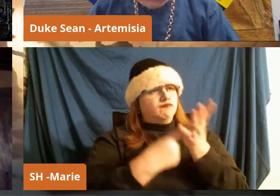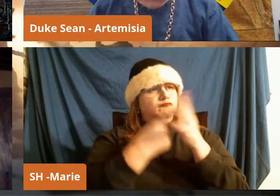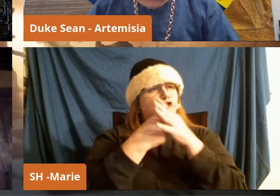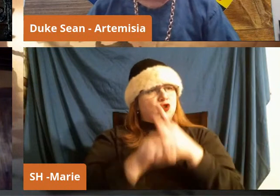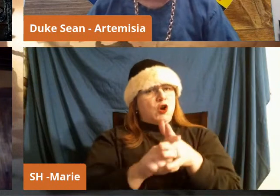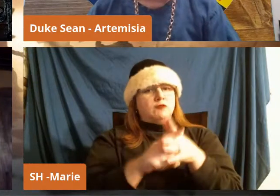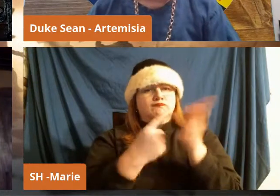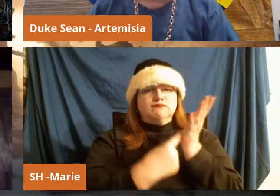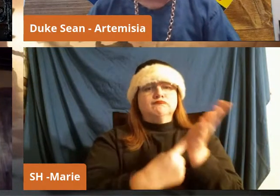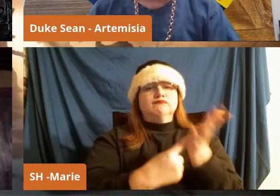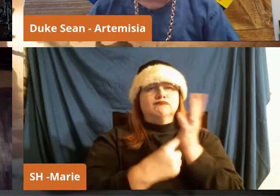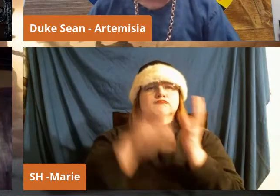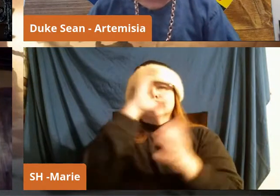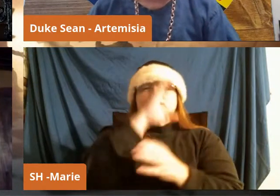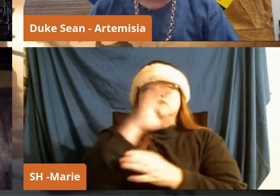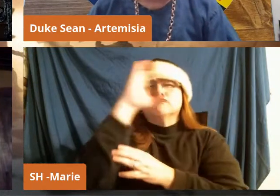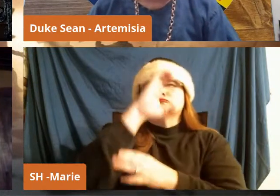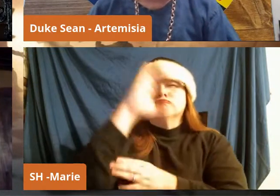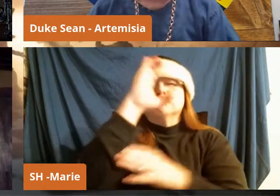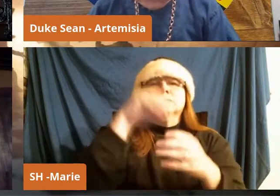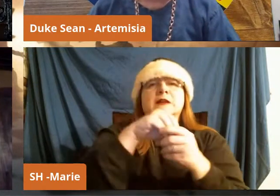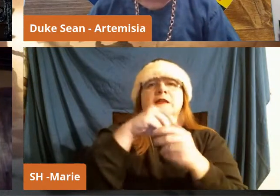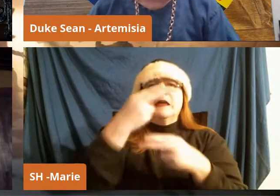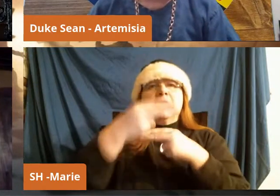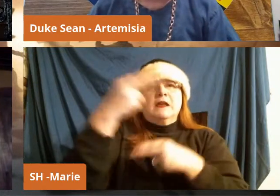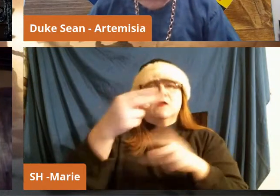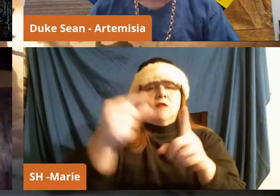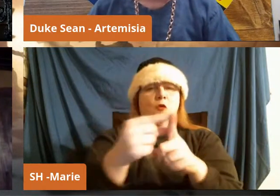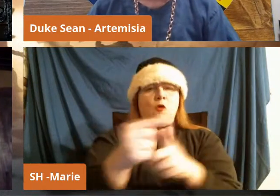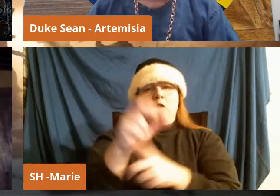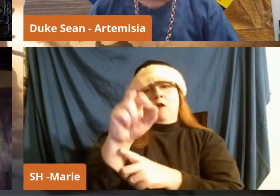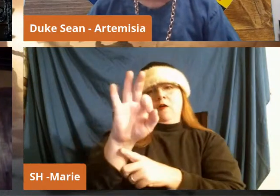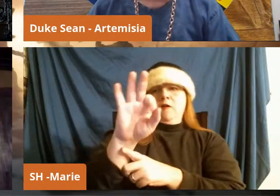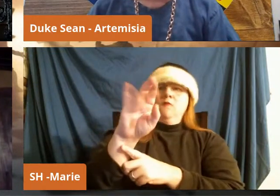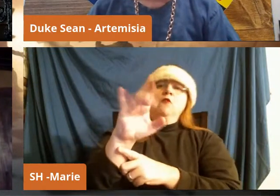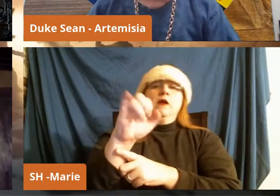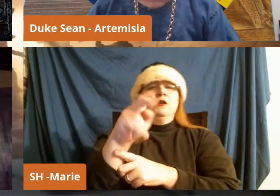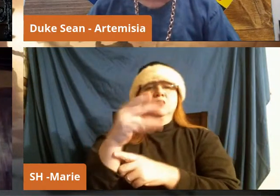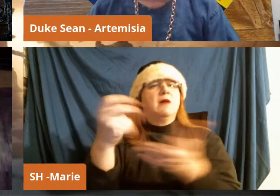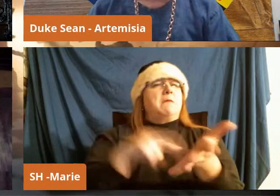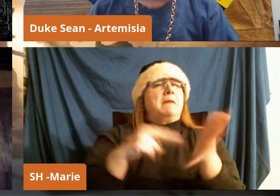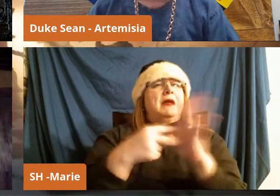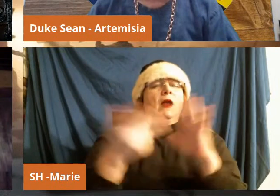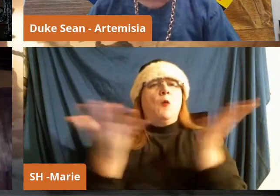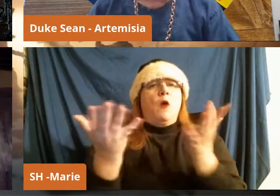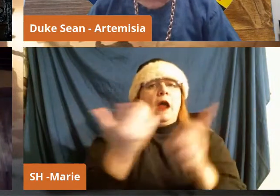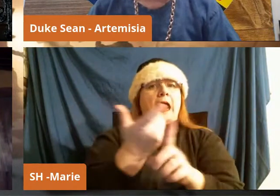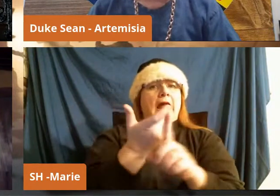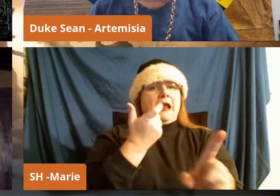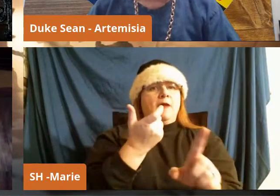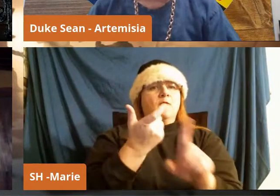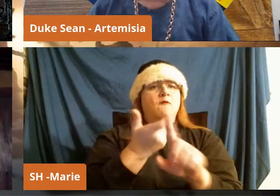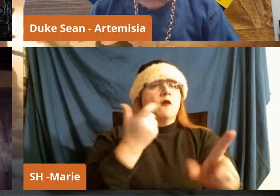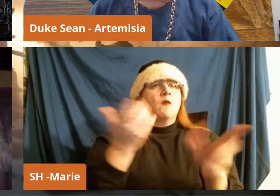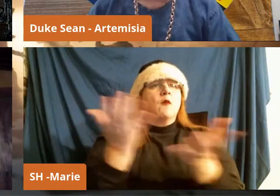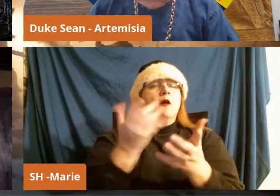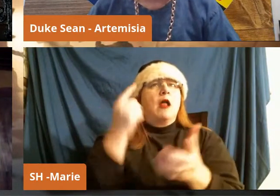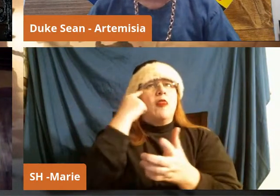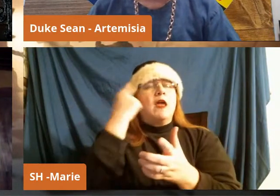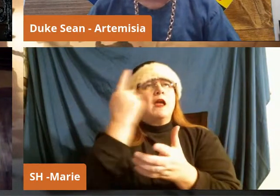little searching into the history of the word franchise and where it actually came from. A lot of us think